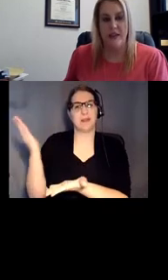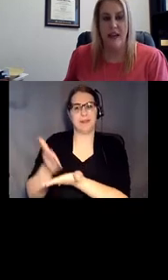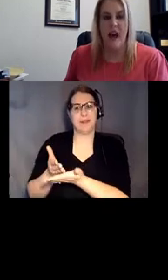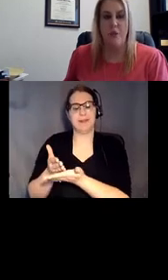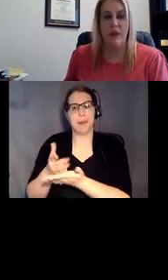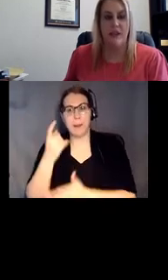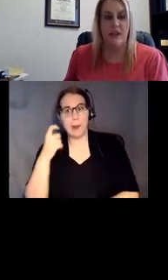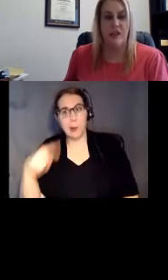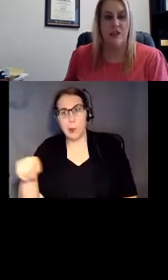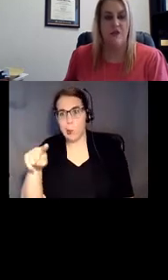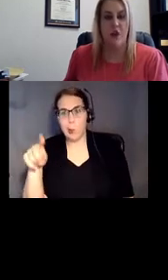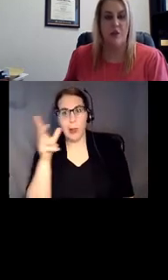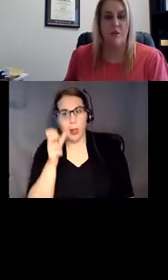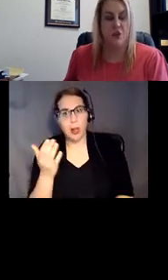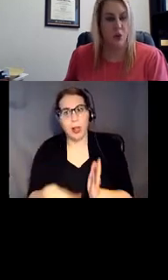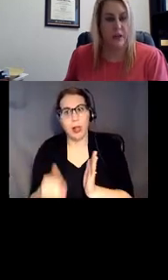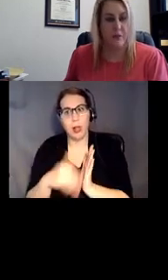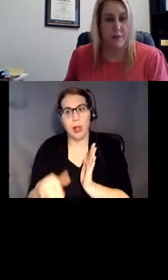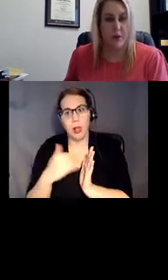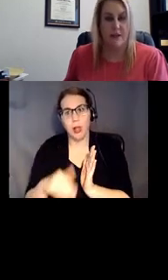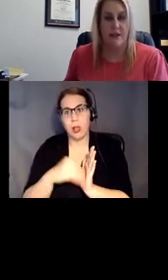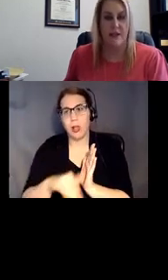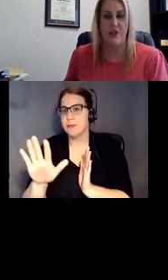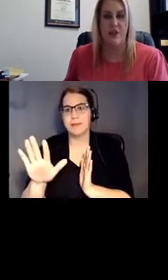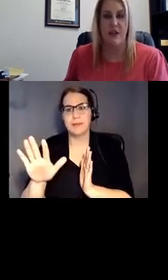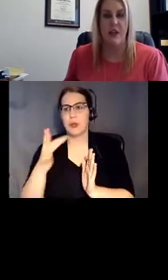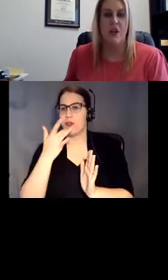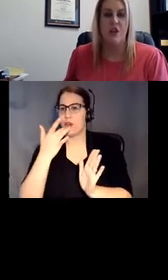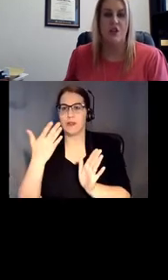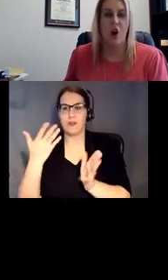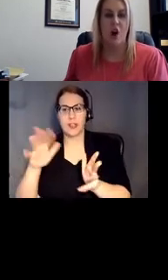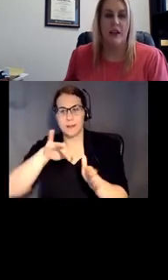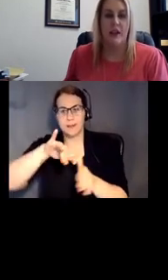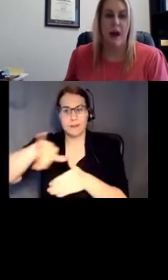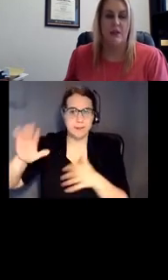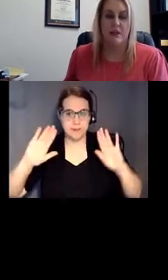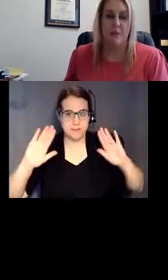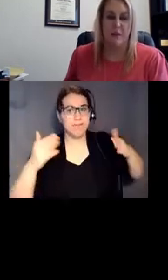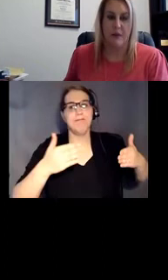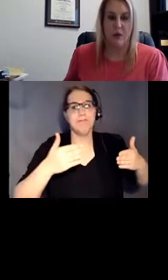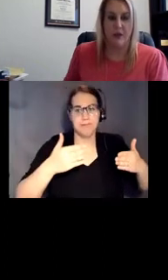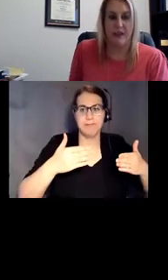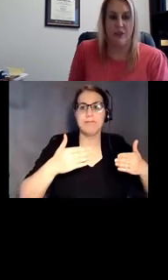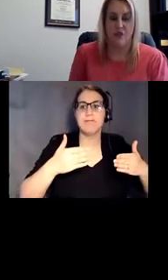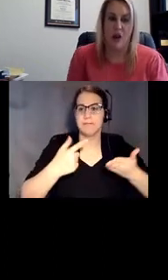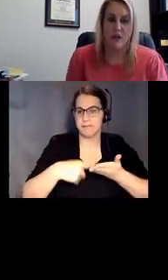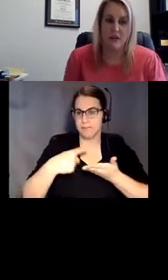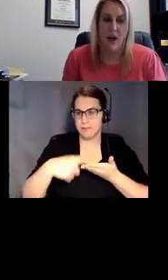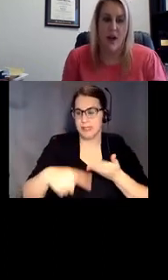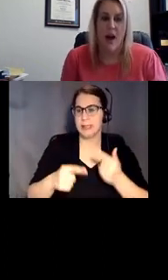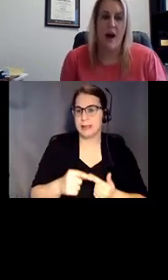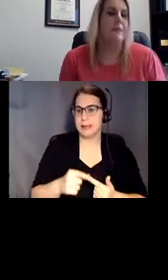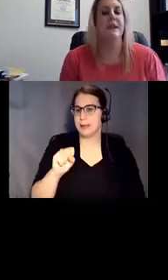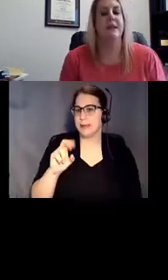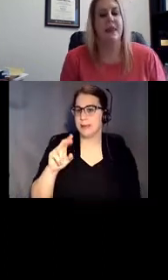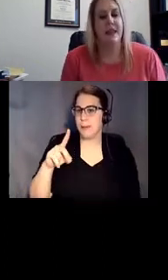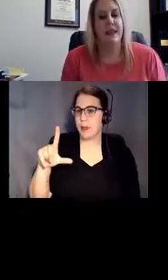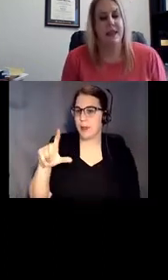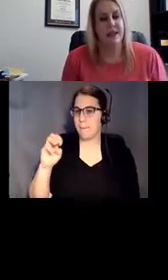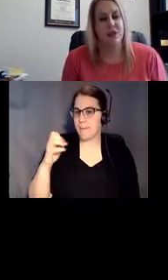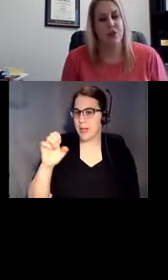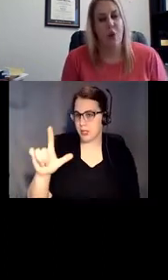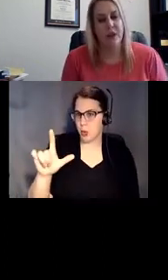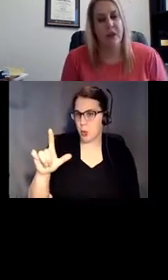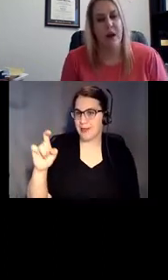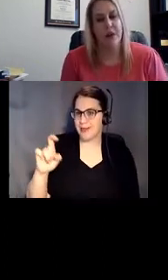heard this, and I would like to devote the majority of my presentation to talking about supplemental needs trusts because I think